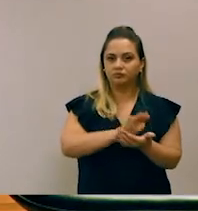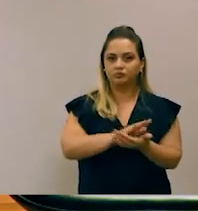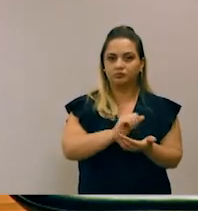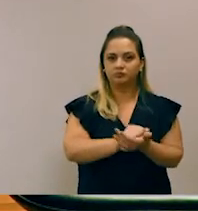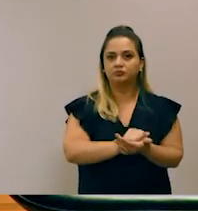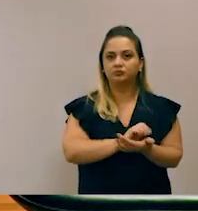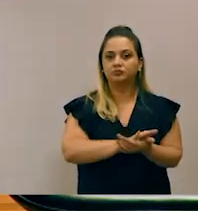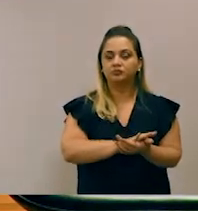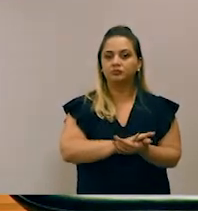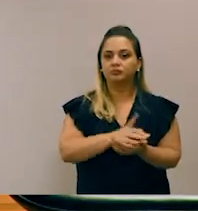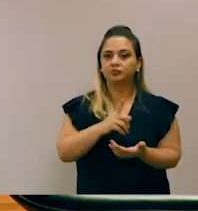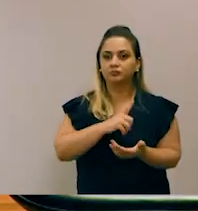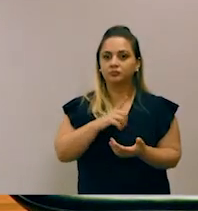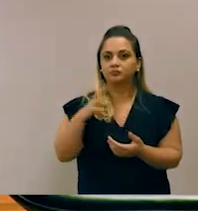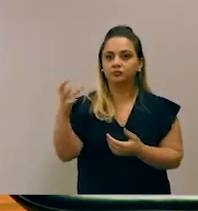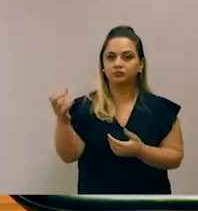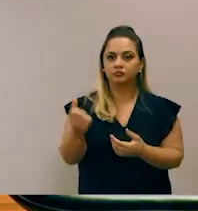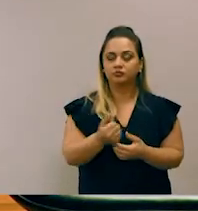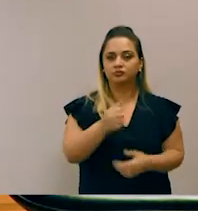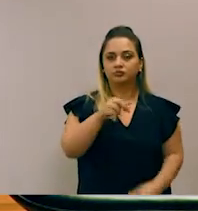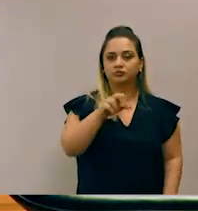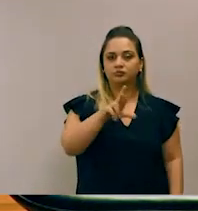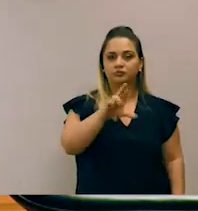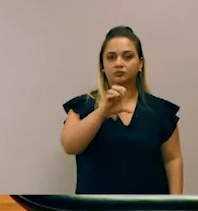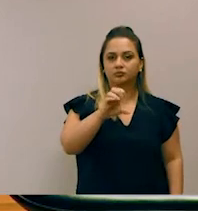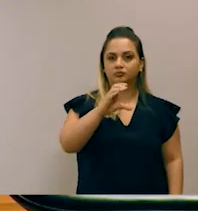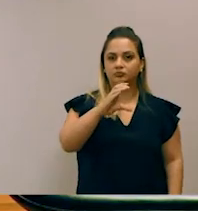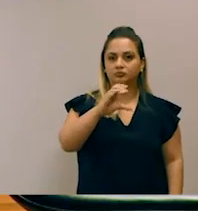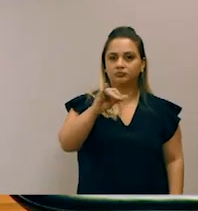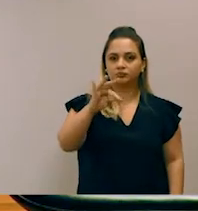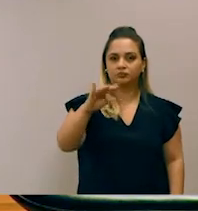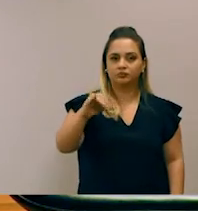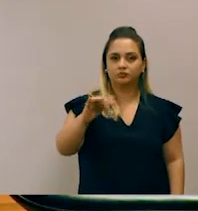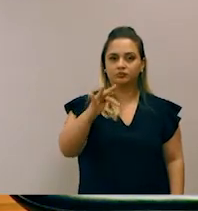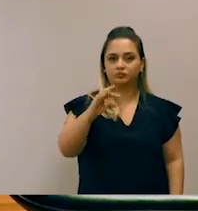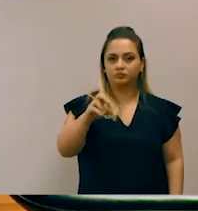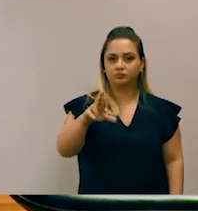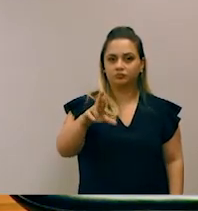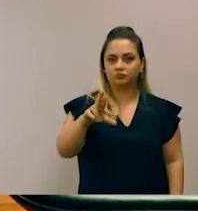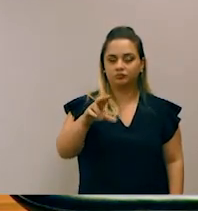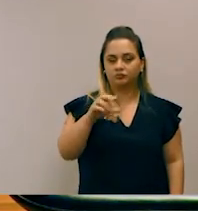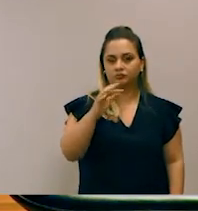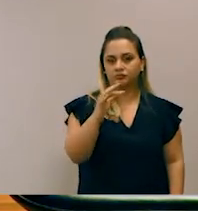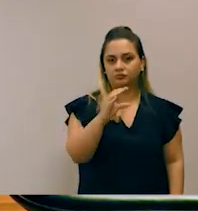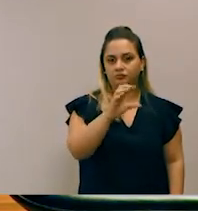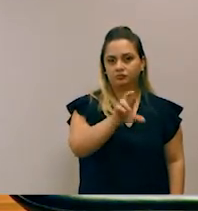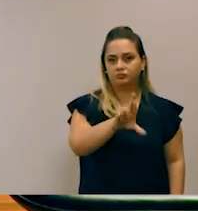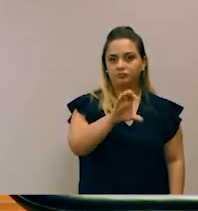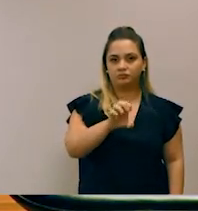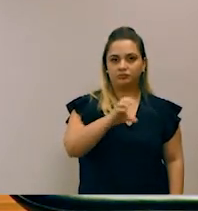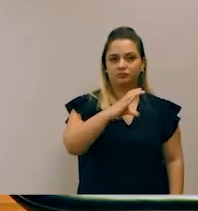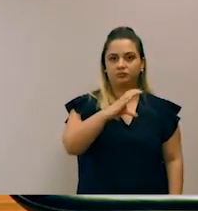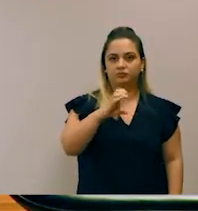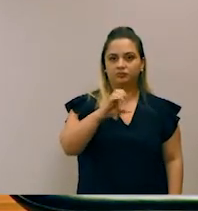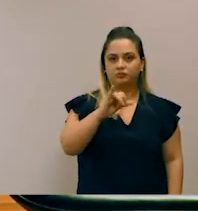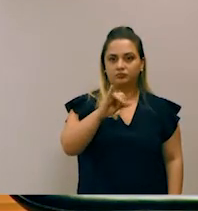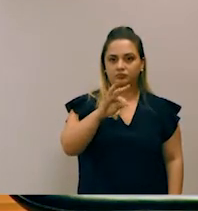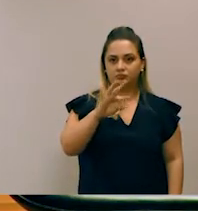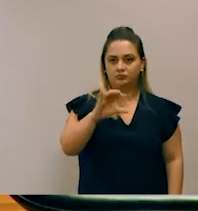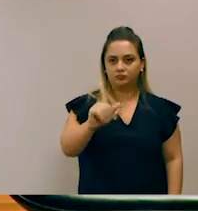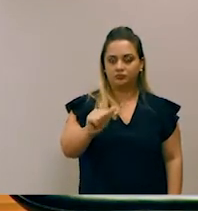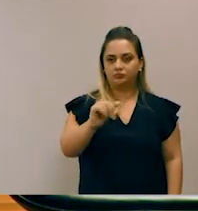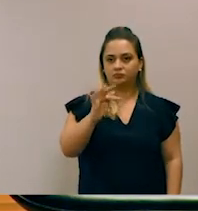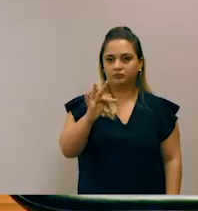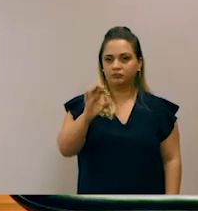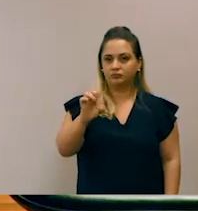name, the CPF number, and the fines and sanctions applied, we get this from the IRS services.